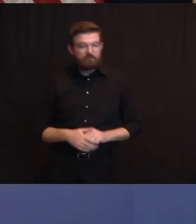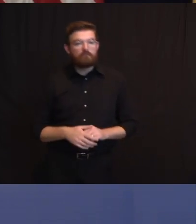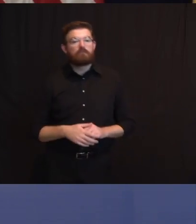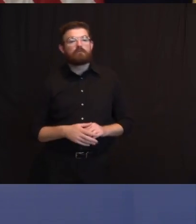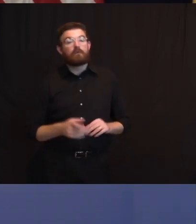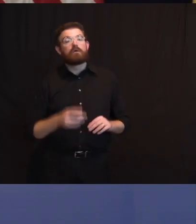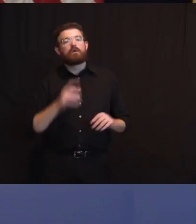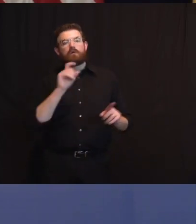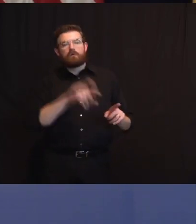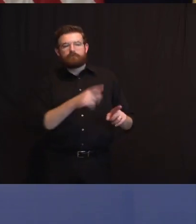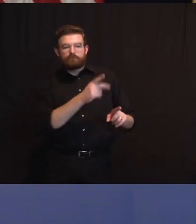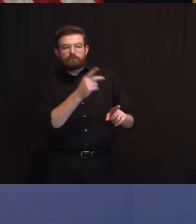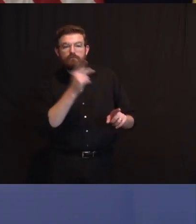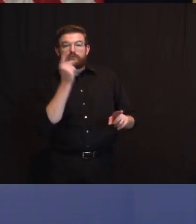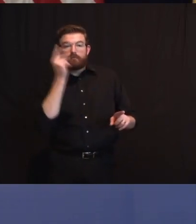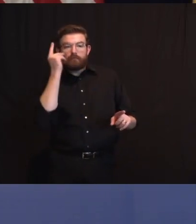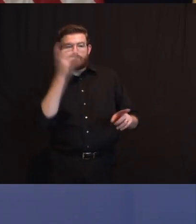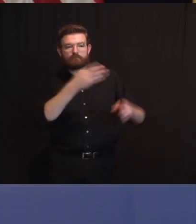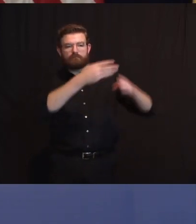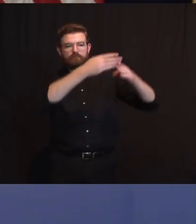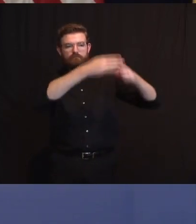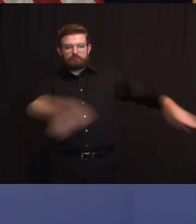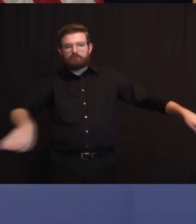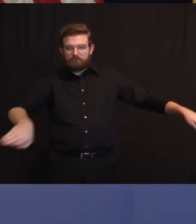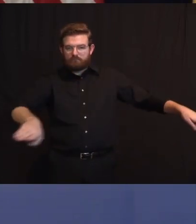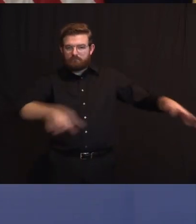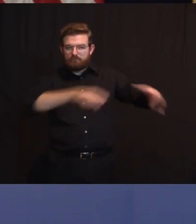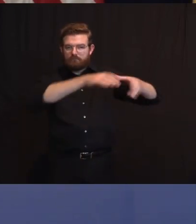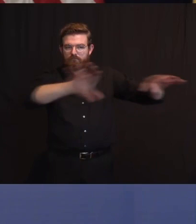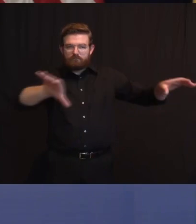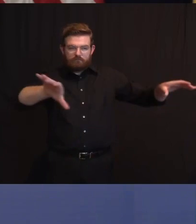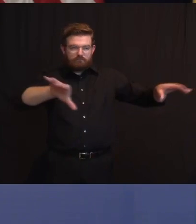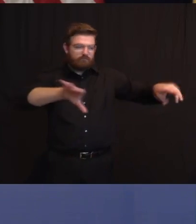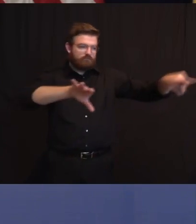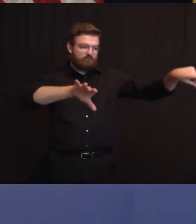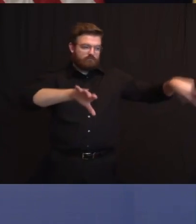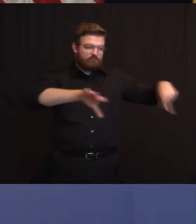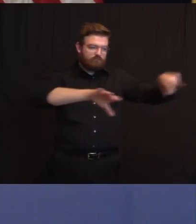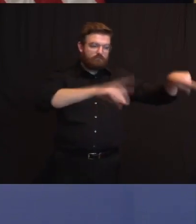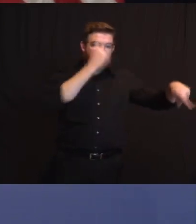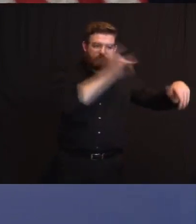aside for isolation and quarantine, just in general, and so they can use that space as students come back.